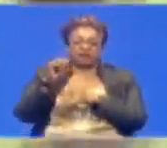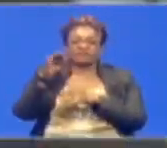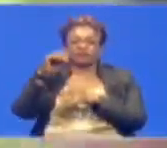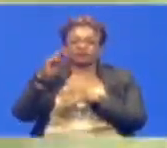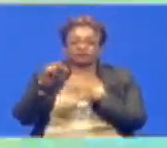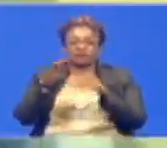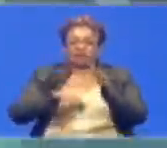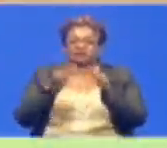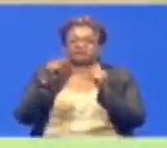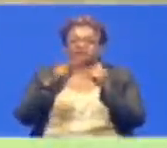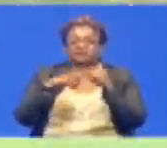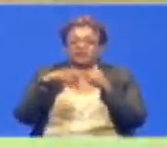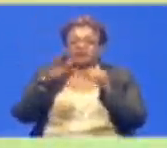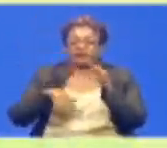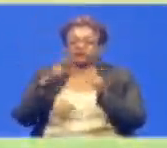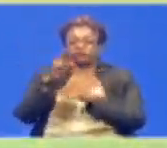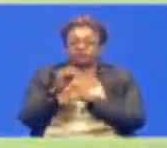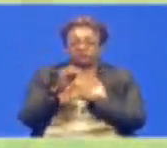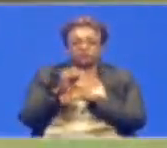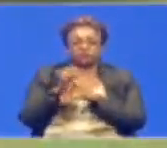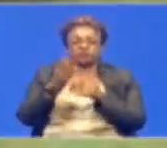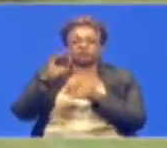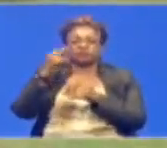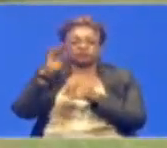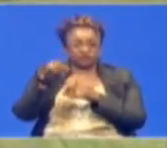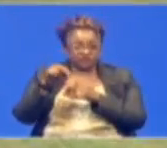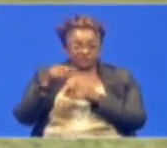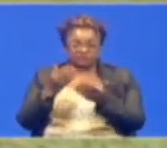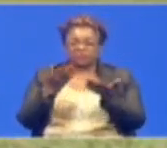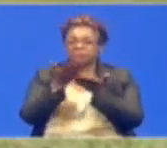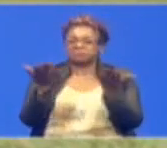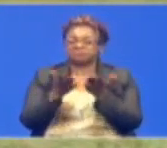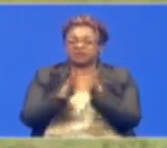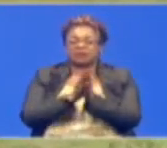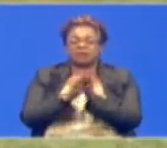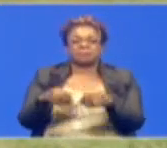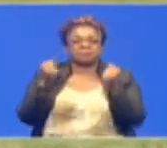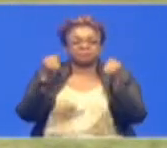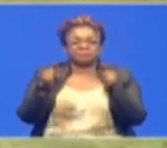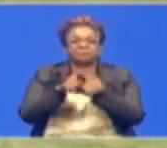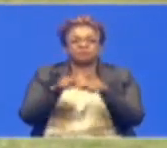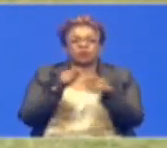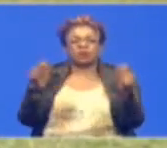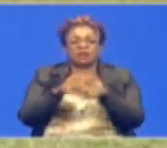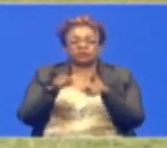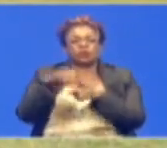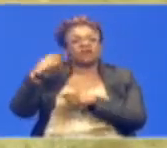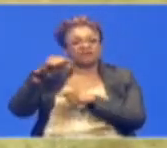and Under 20, two CHAN tournaments, CAF Champions League and Confederation Cup, as well as World Cup